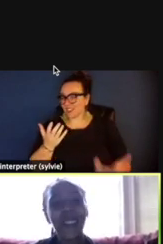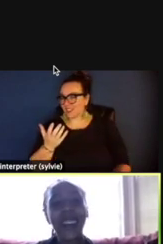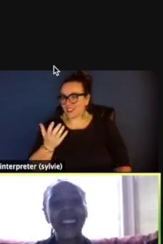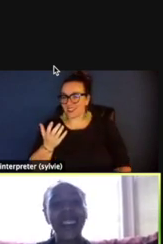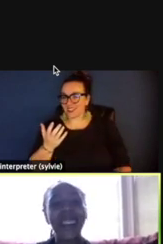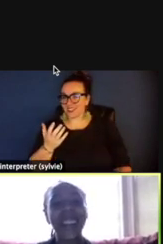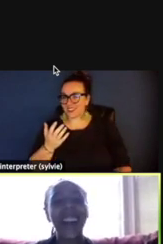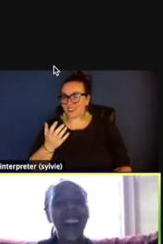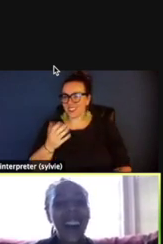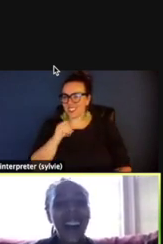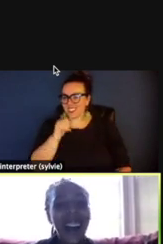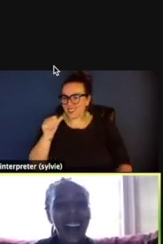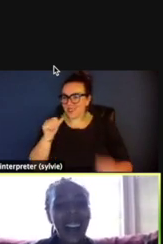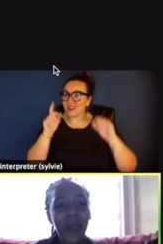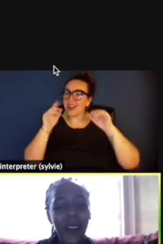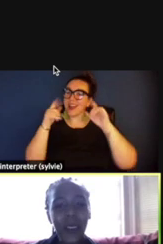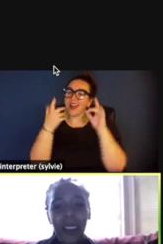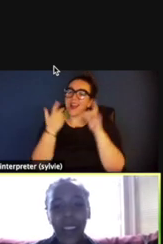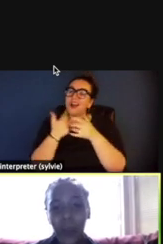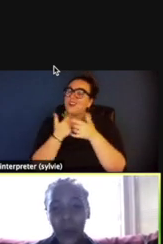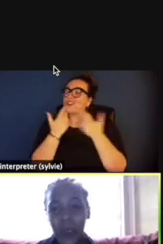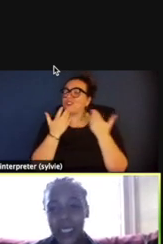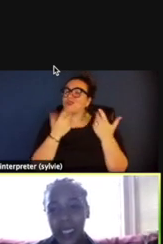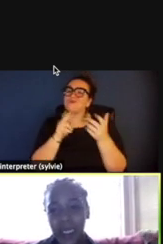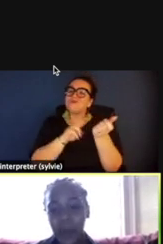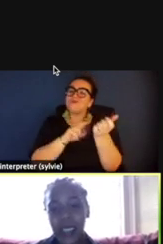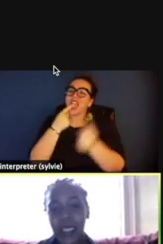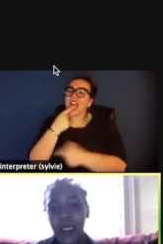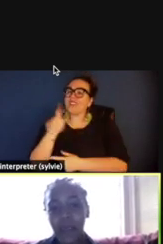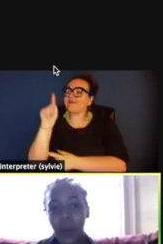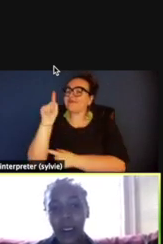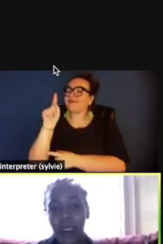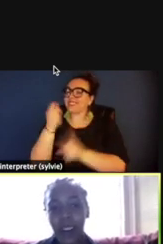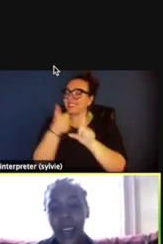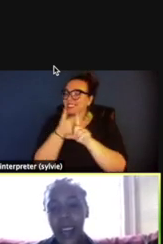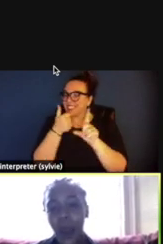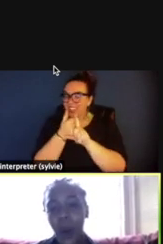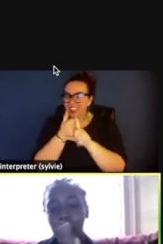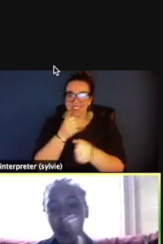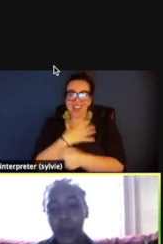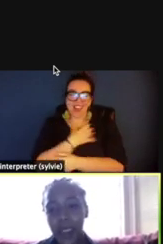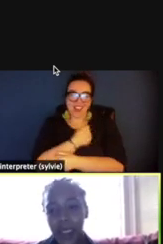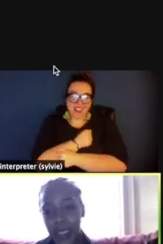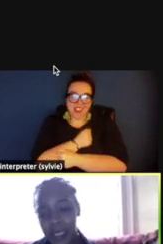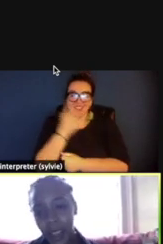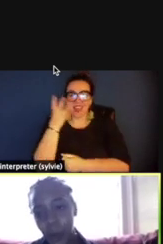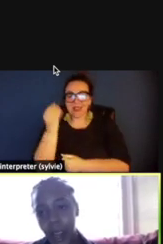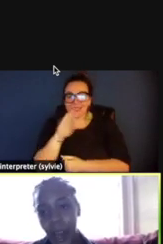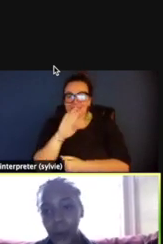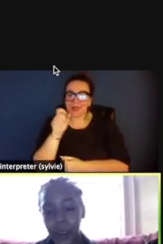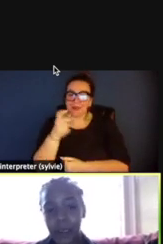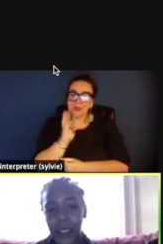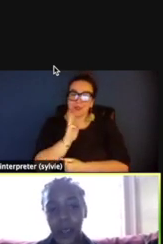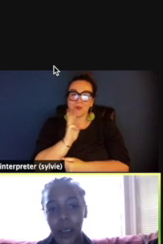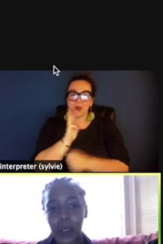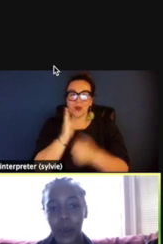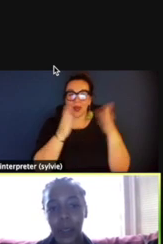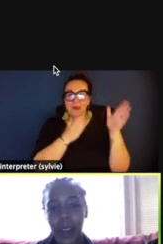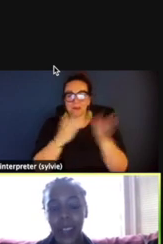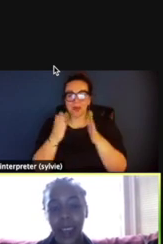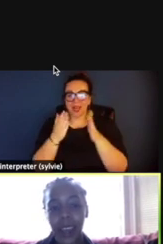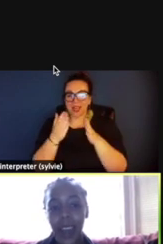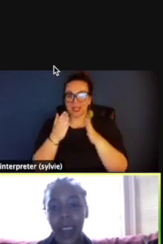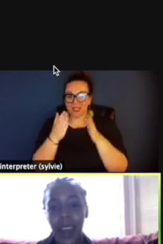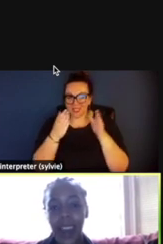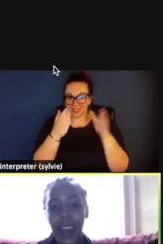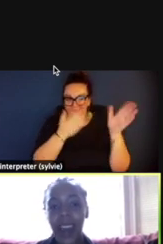else's time. I do love the outdoors. I love the beach. I love the water. And I always try to plan at least like one outdoor adventure every trip that